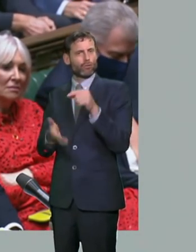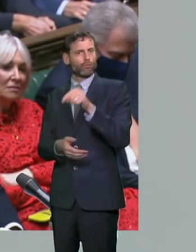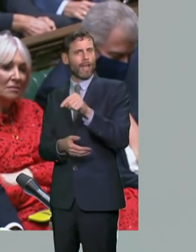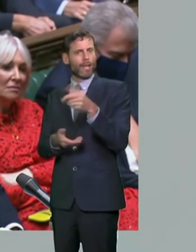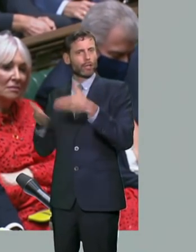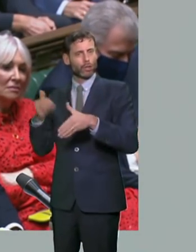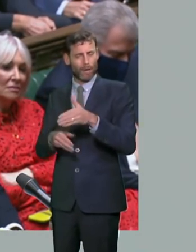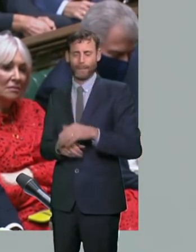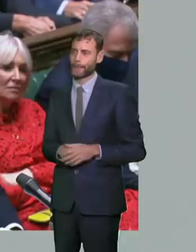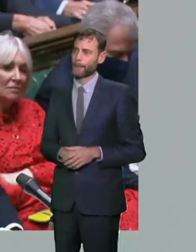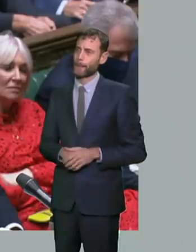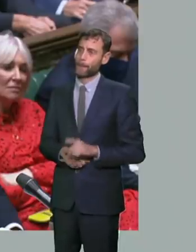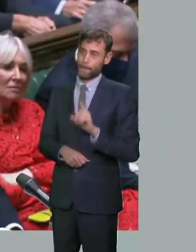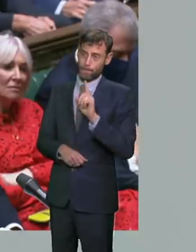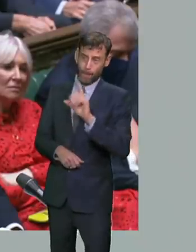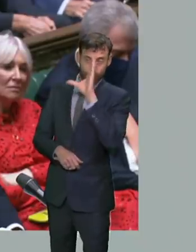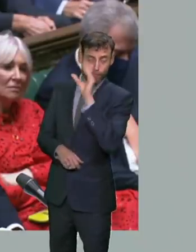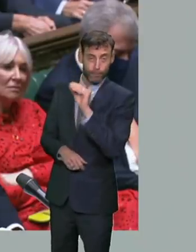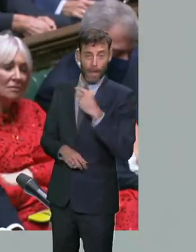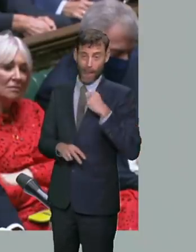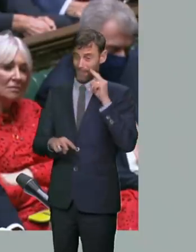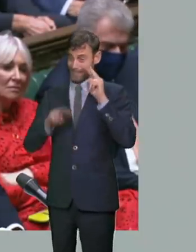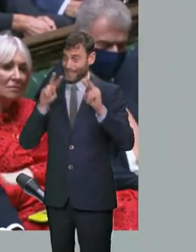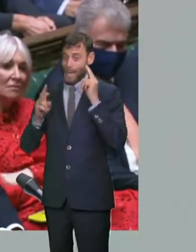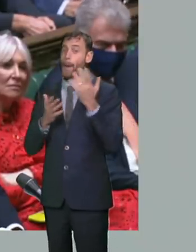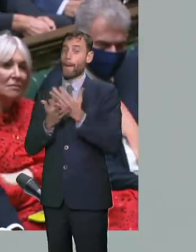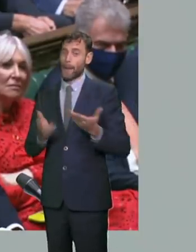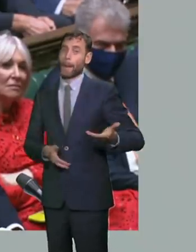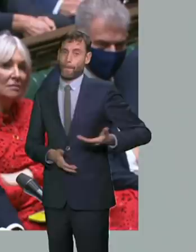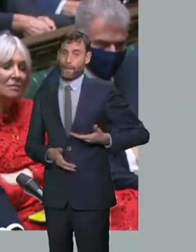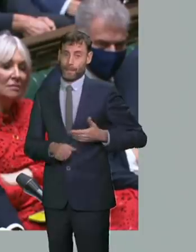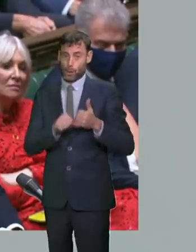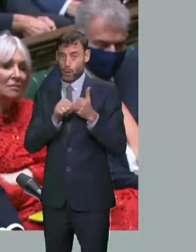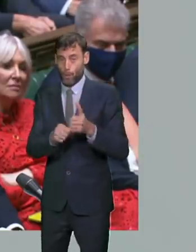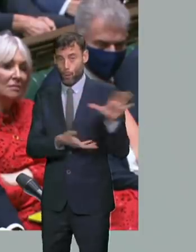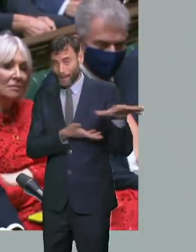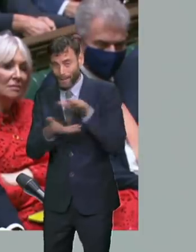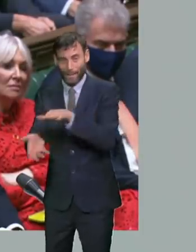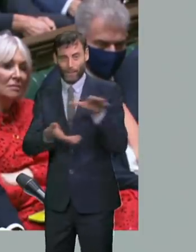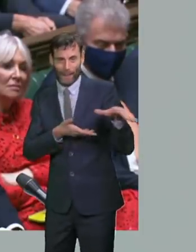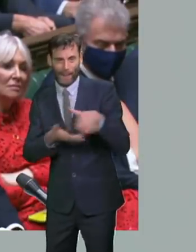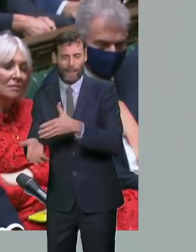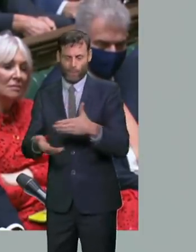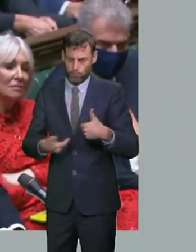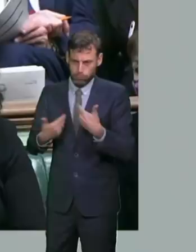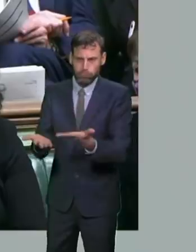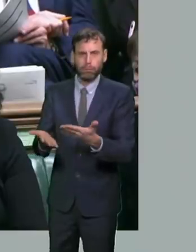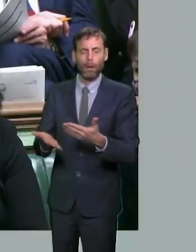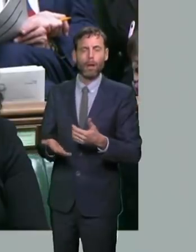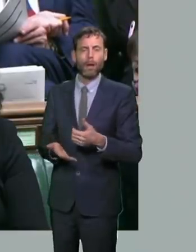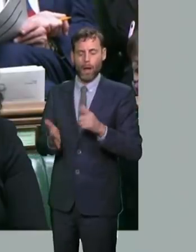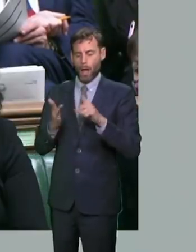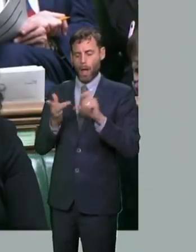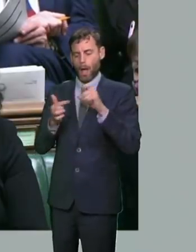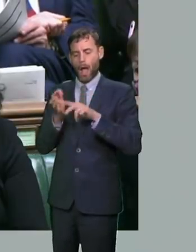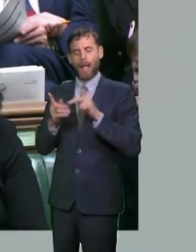also say that my experience of businesses that they do an amazing job of contributing to this effort. Iceland is one of the companies